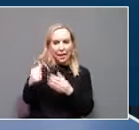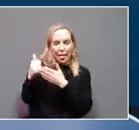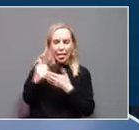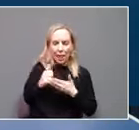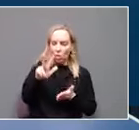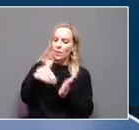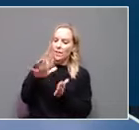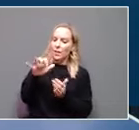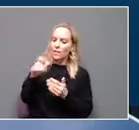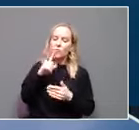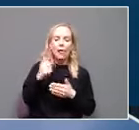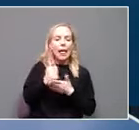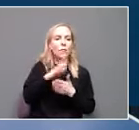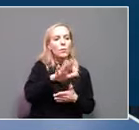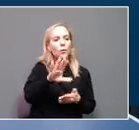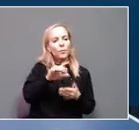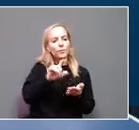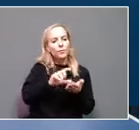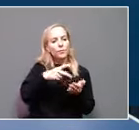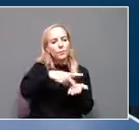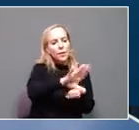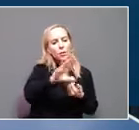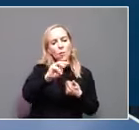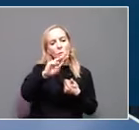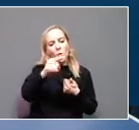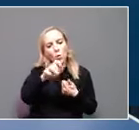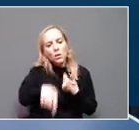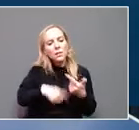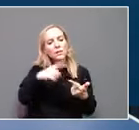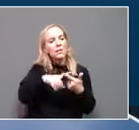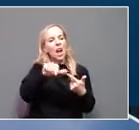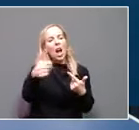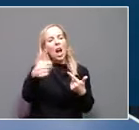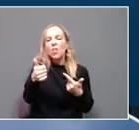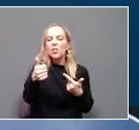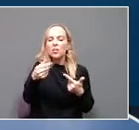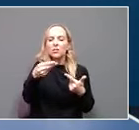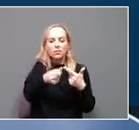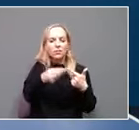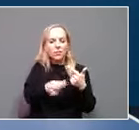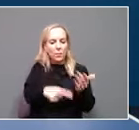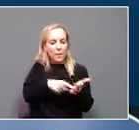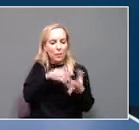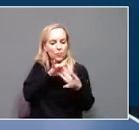insurance payments, homeowners fees, and other expenses. So that you can go to